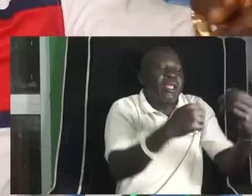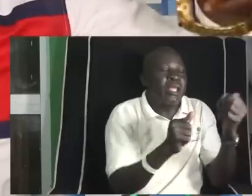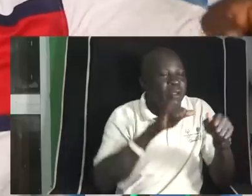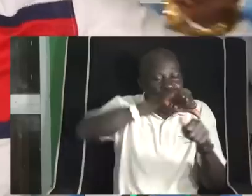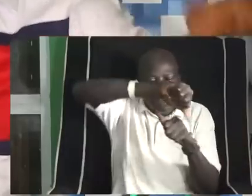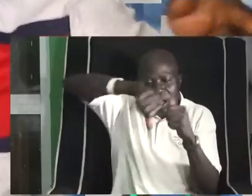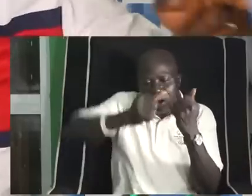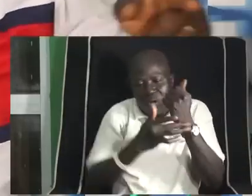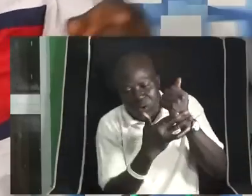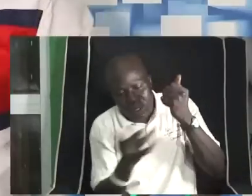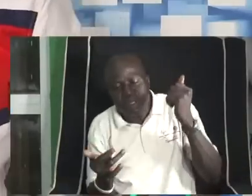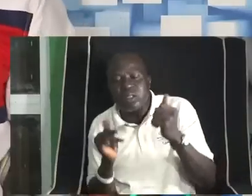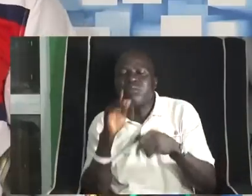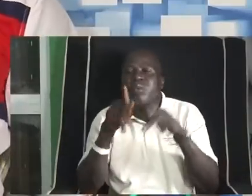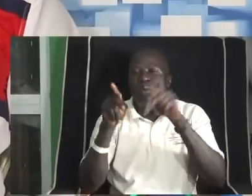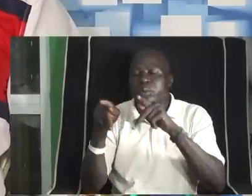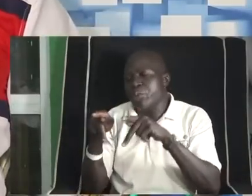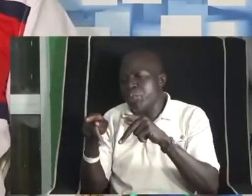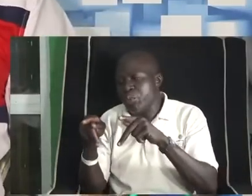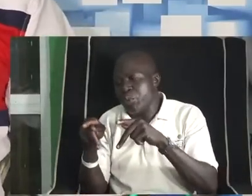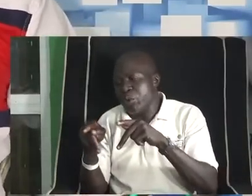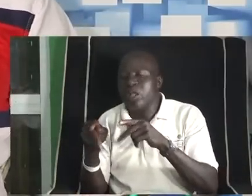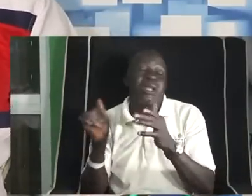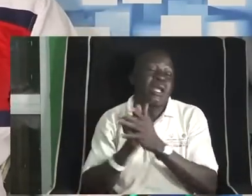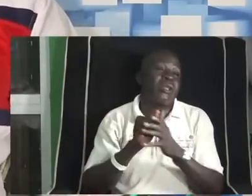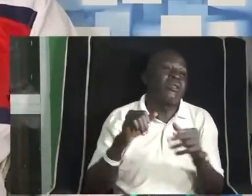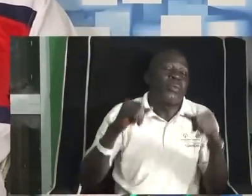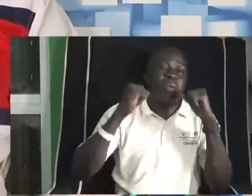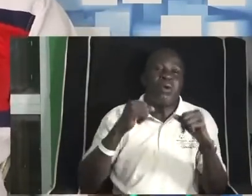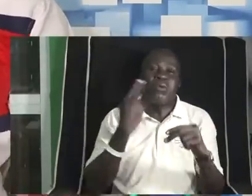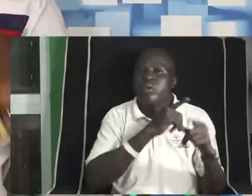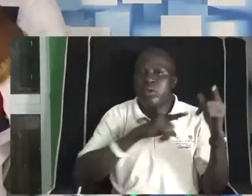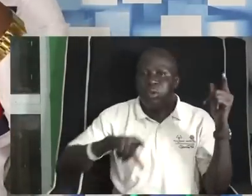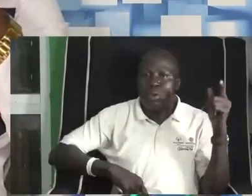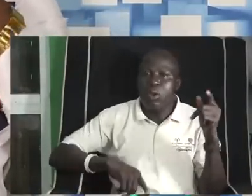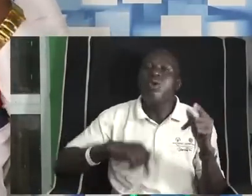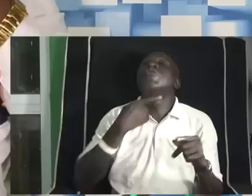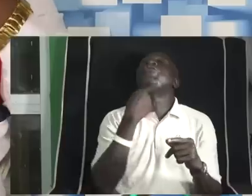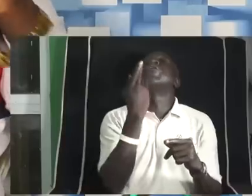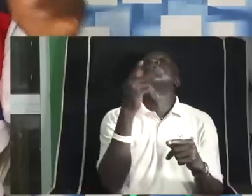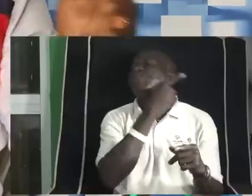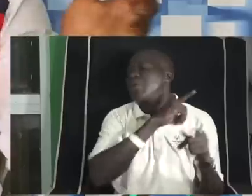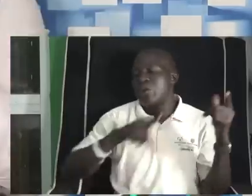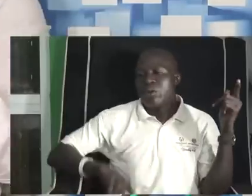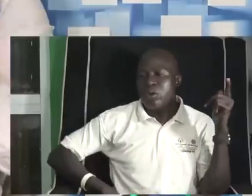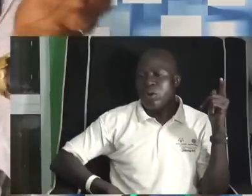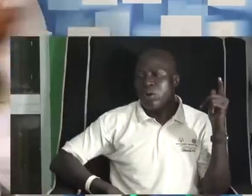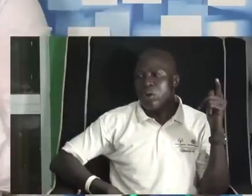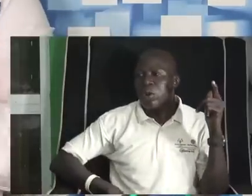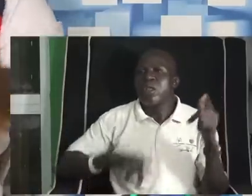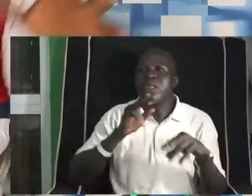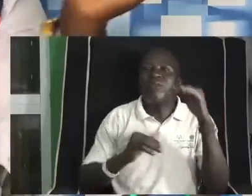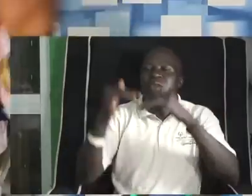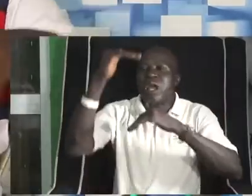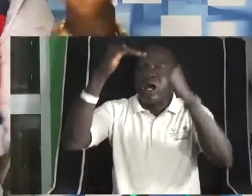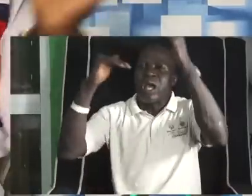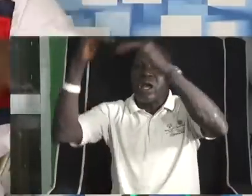tomorrow, give anointed oil to my people. That's part of the word of God. He's the voice of God. You can join us